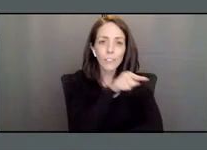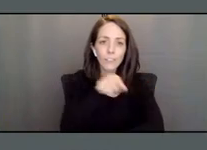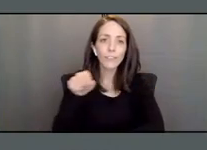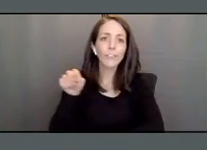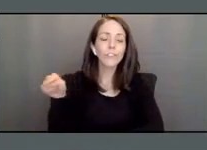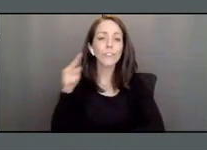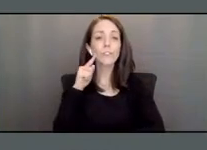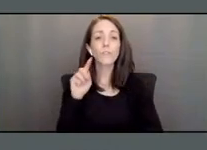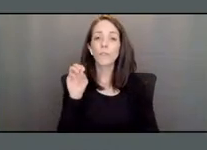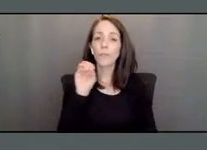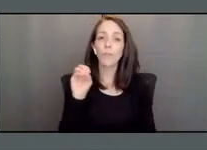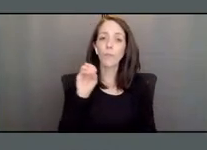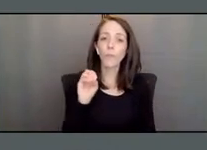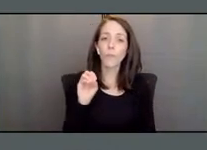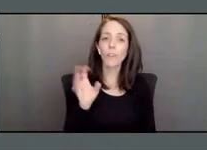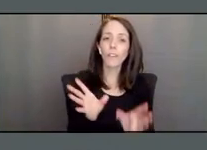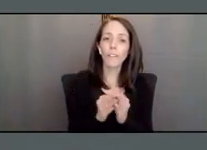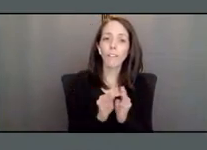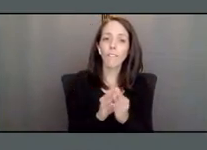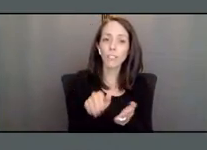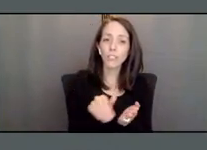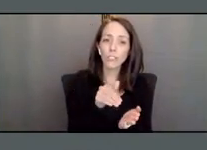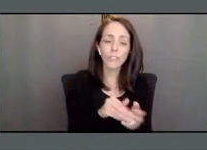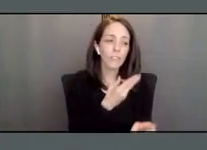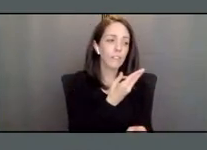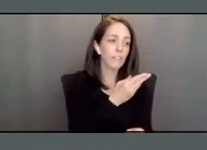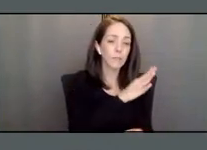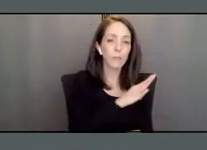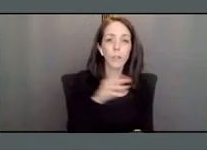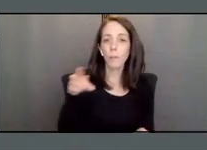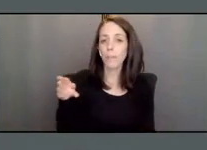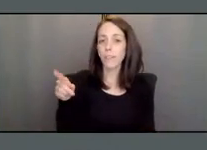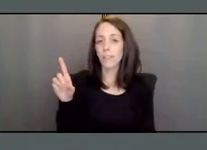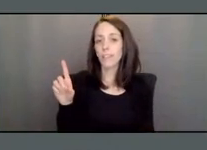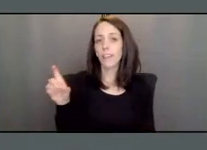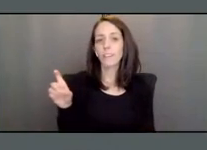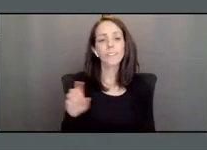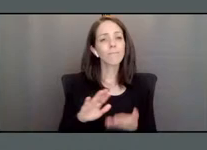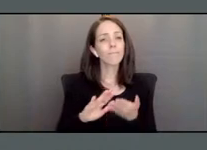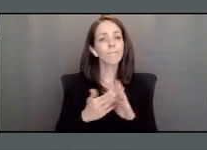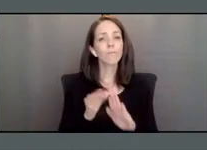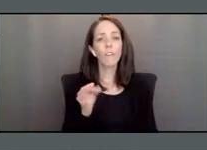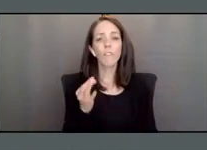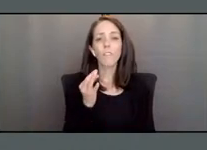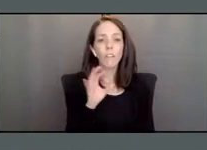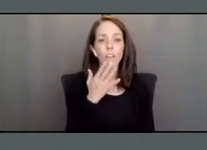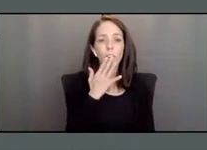Center, Hillsborough, and PDX, communities of color and those traditionally disenfranchised